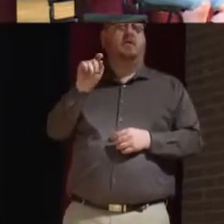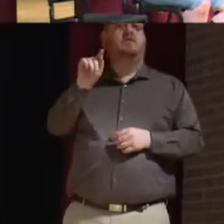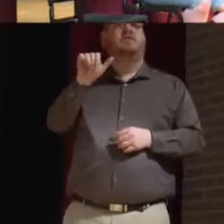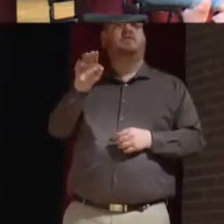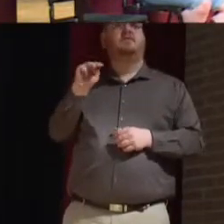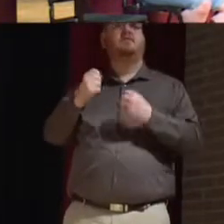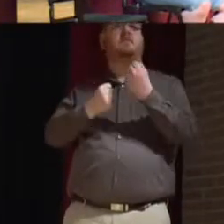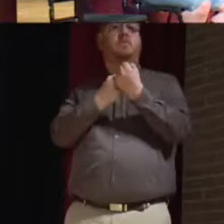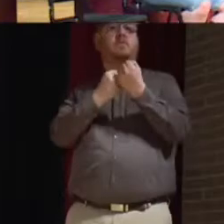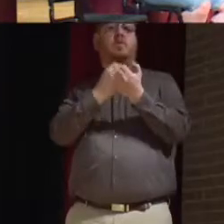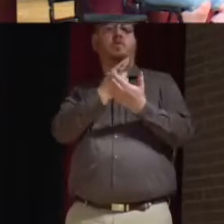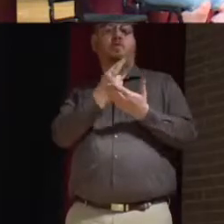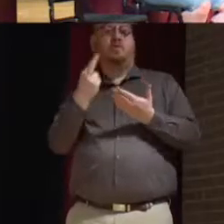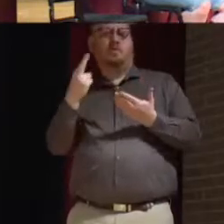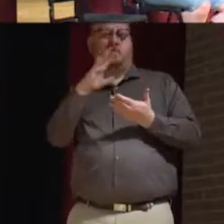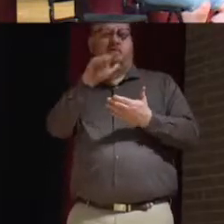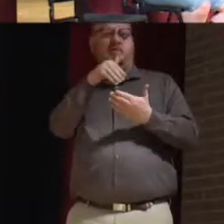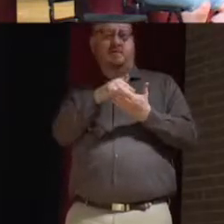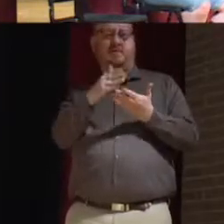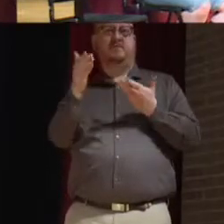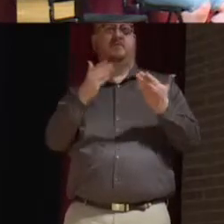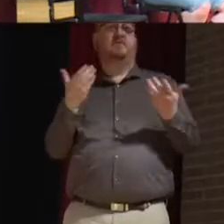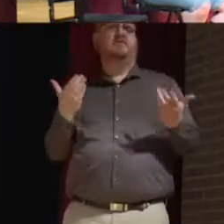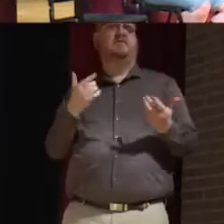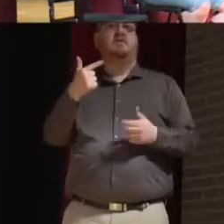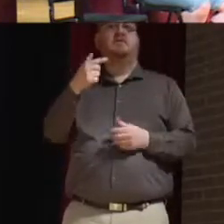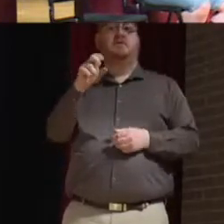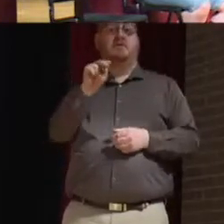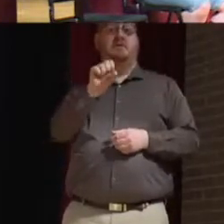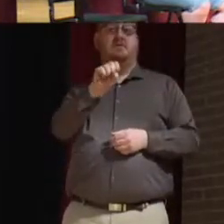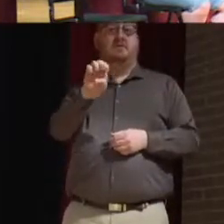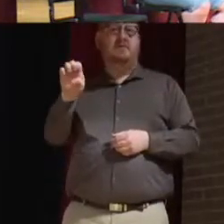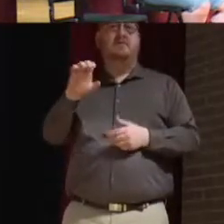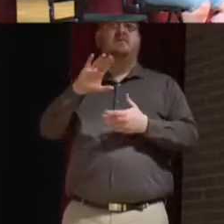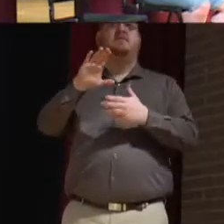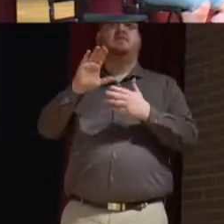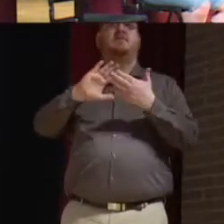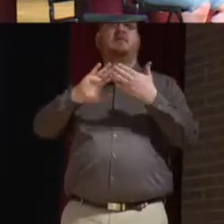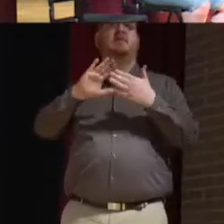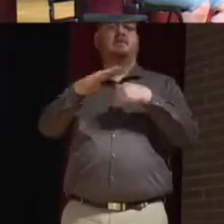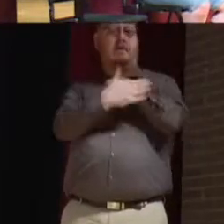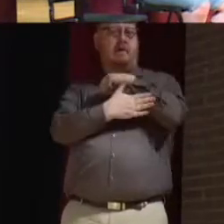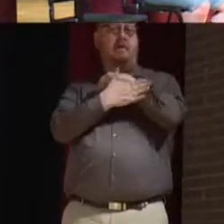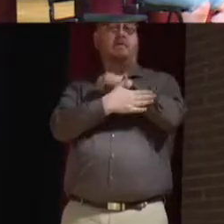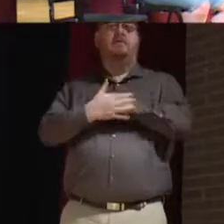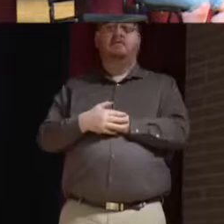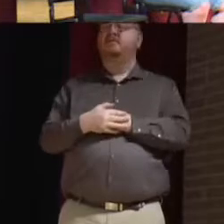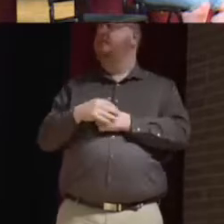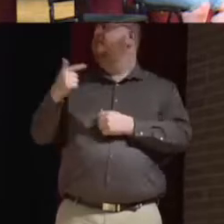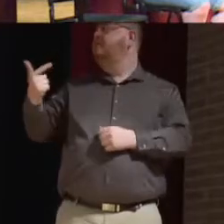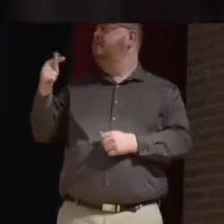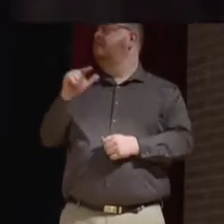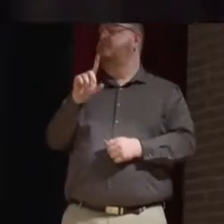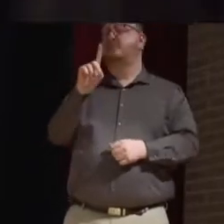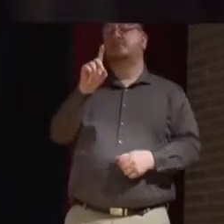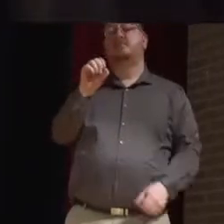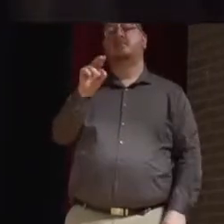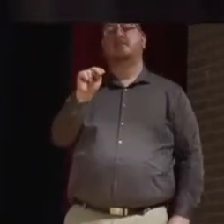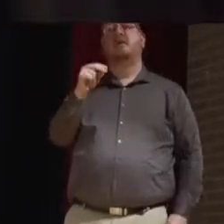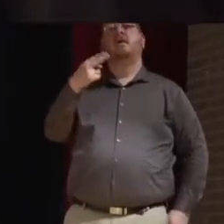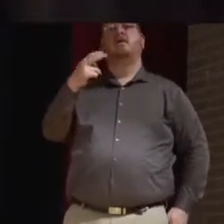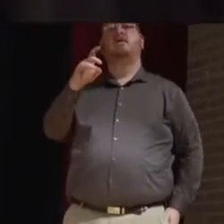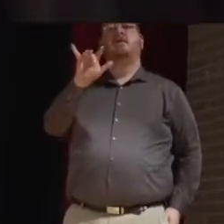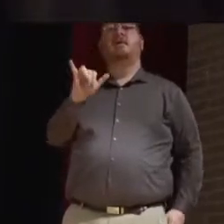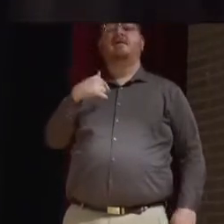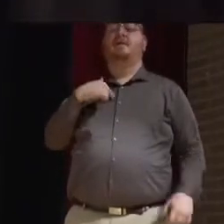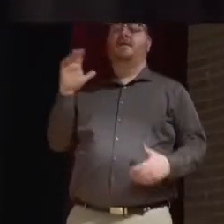Center that serves the Genesee County community. Happy to be here. My name is Don Haley. I happen to be